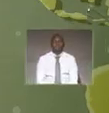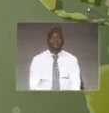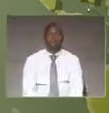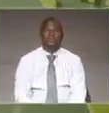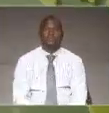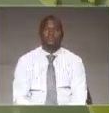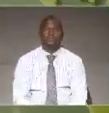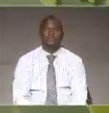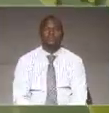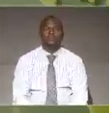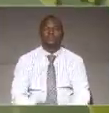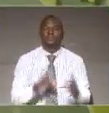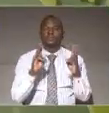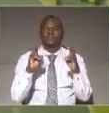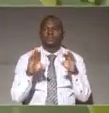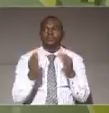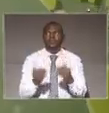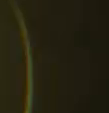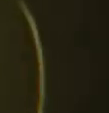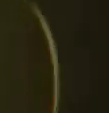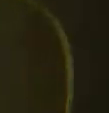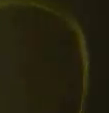And a quick one on the headlines.